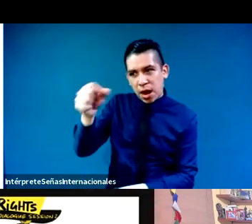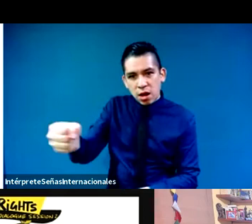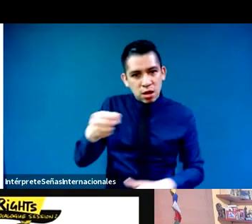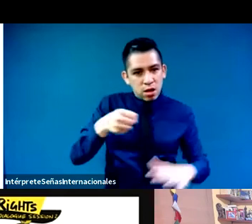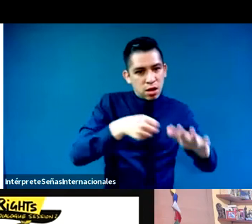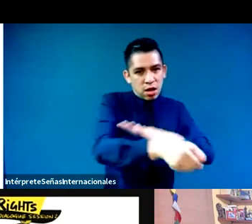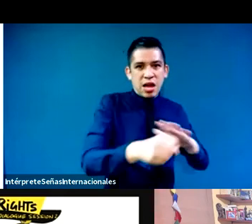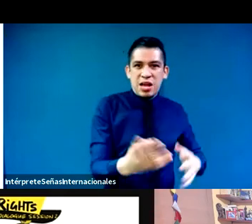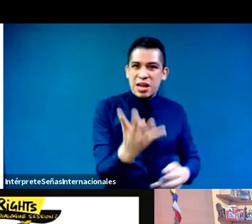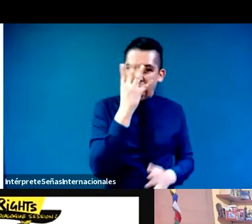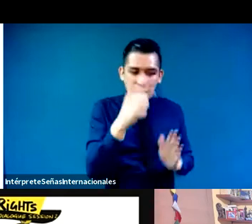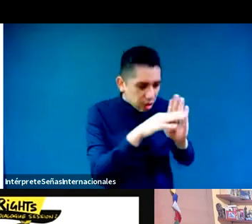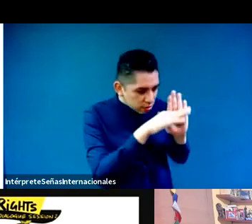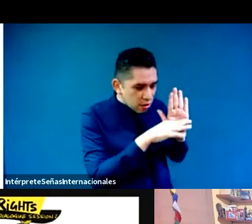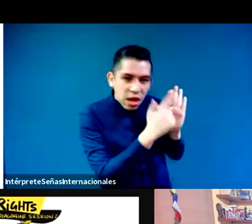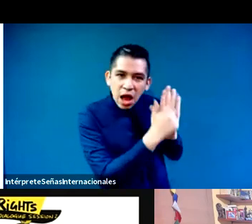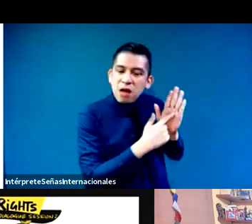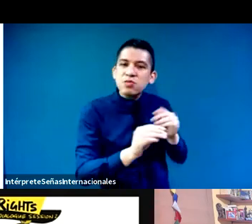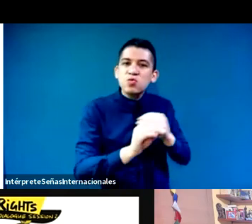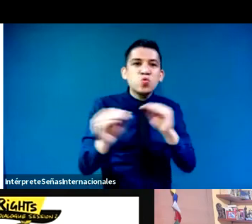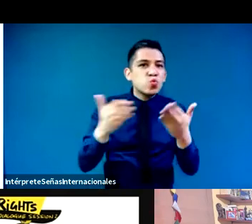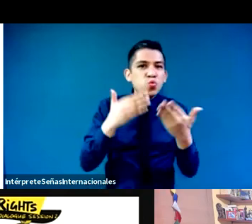and online as well, of course.